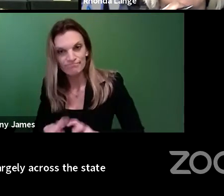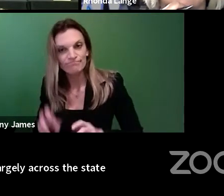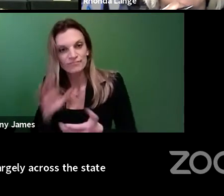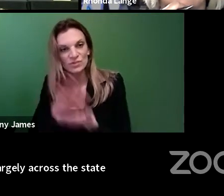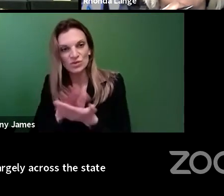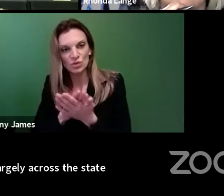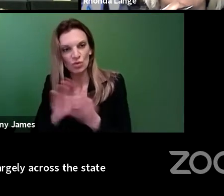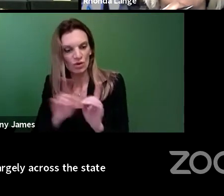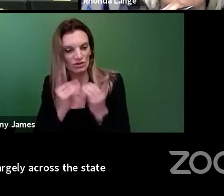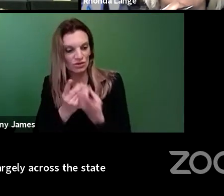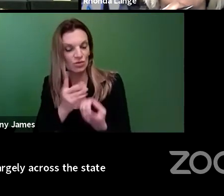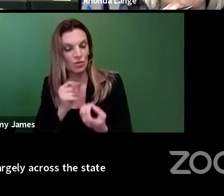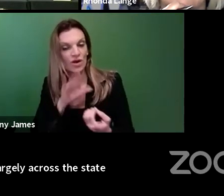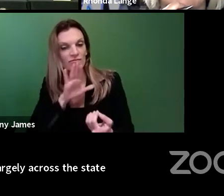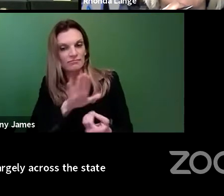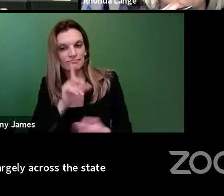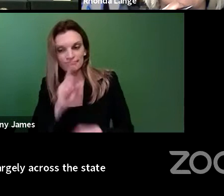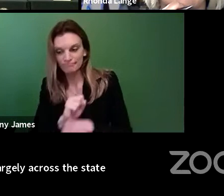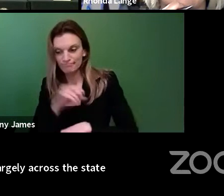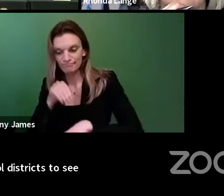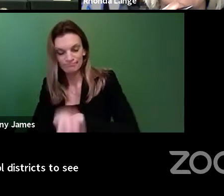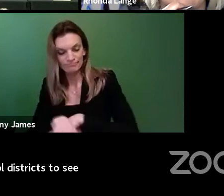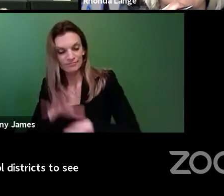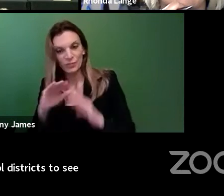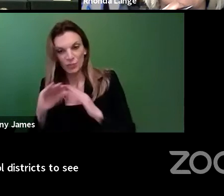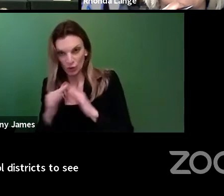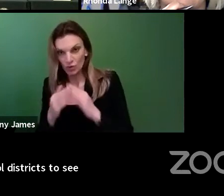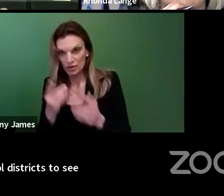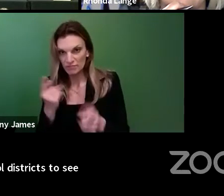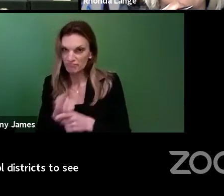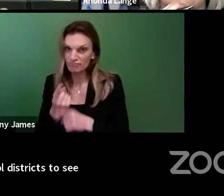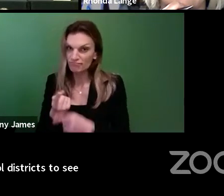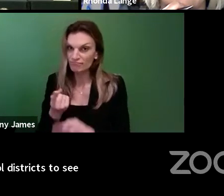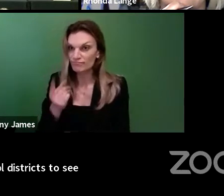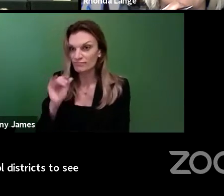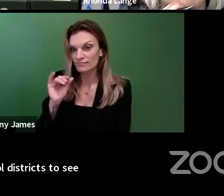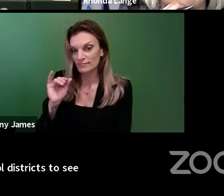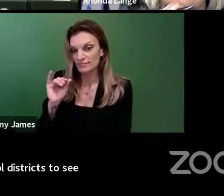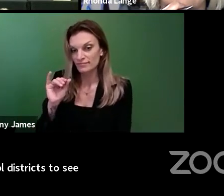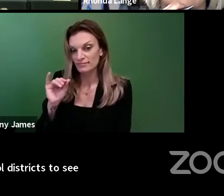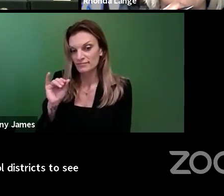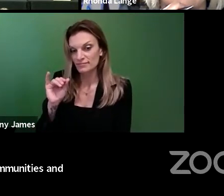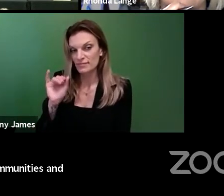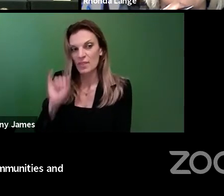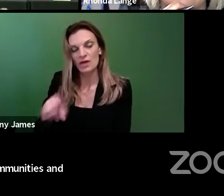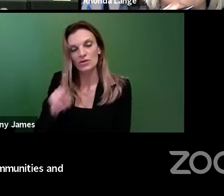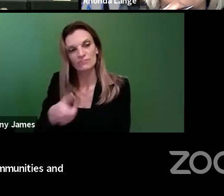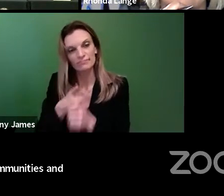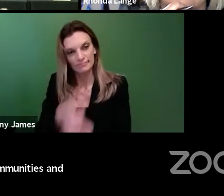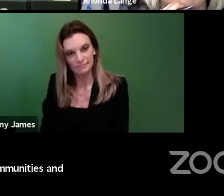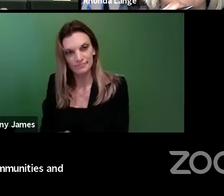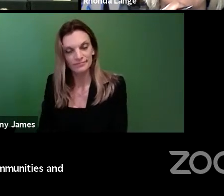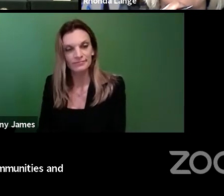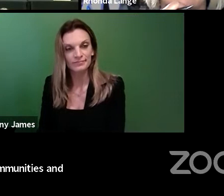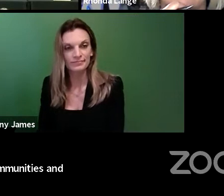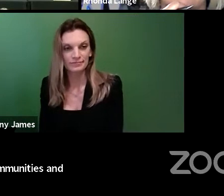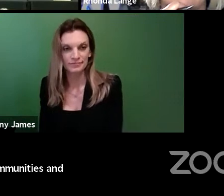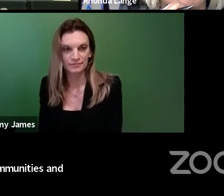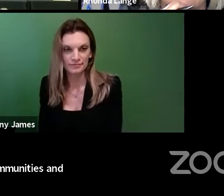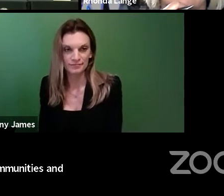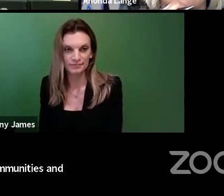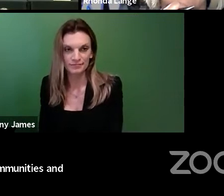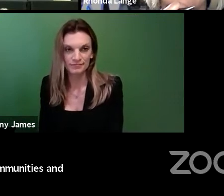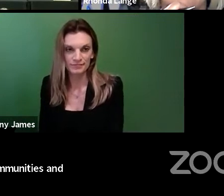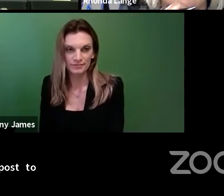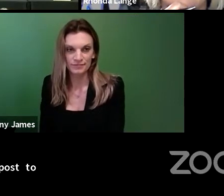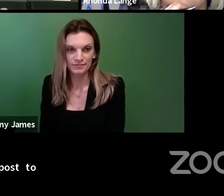to see how they impact the communities and use that as a guidepost to connect. But even going